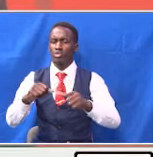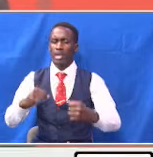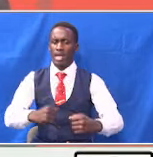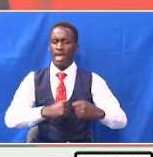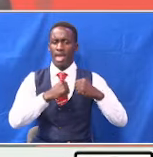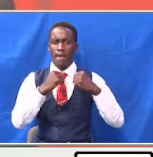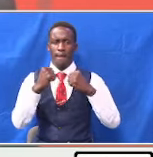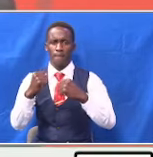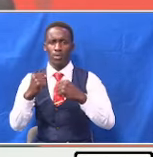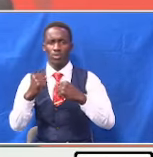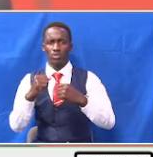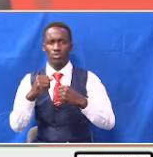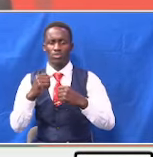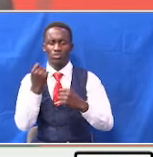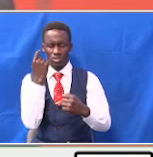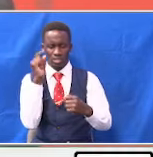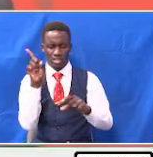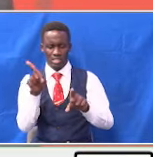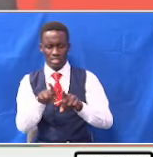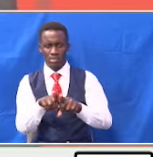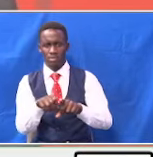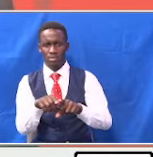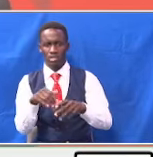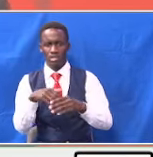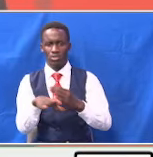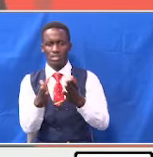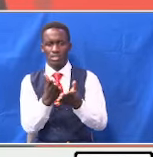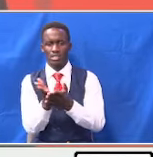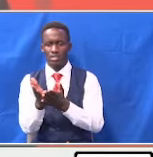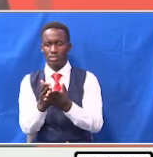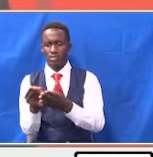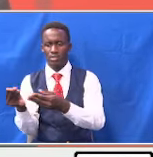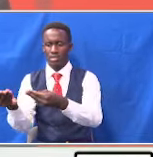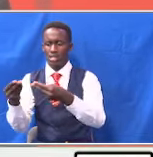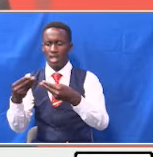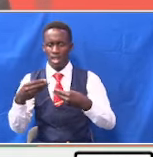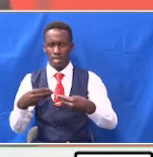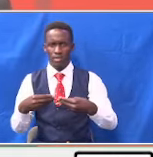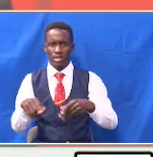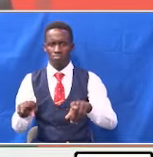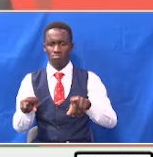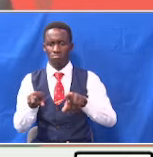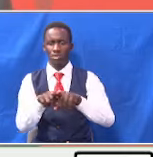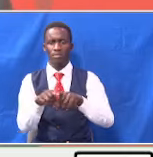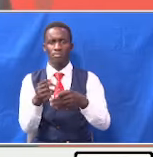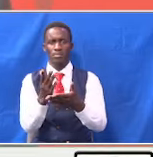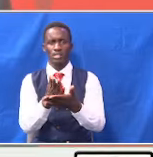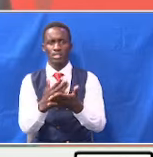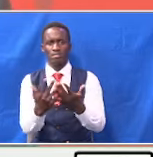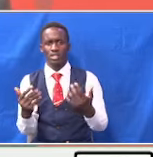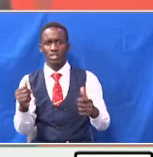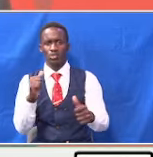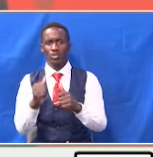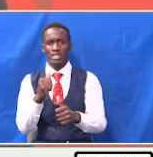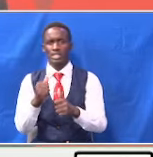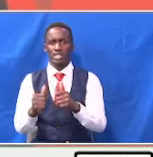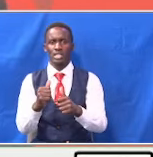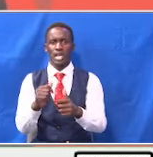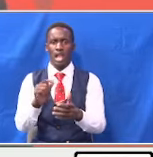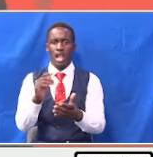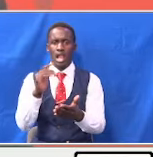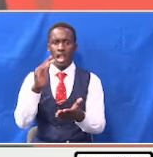to translate that into a service delivery, into something that is lowering down